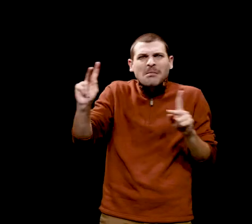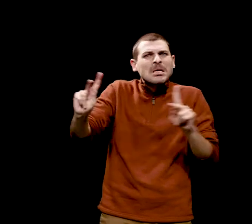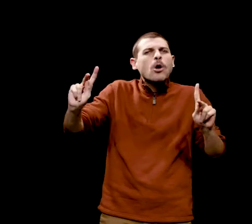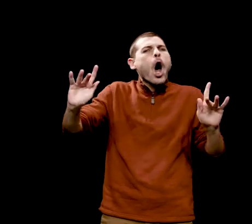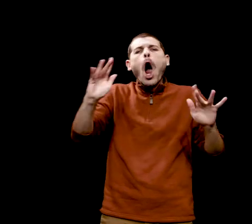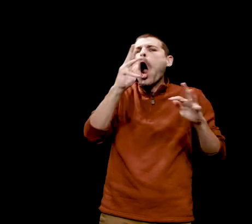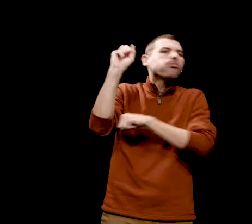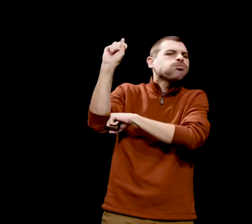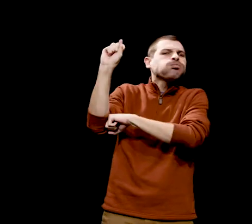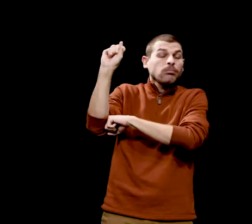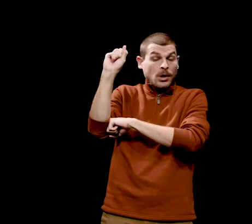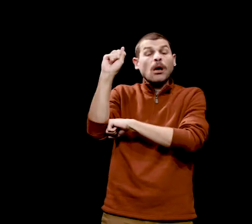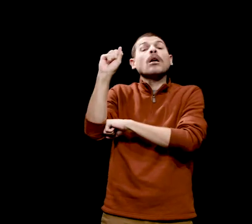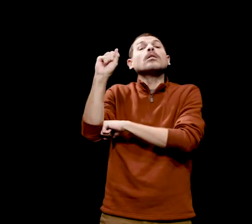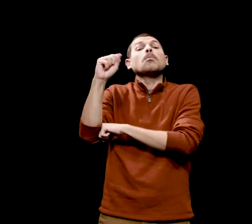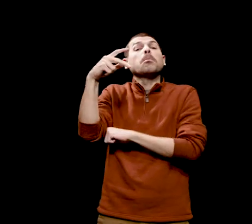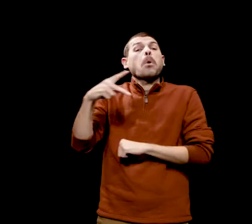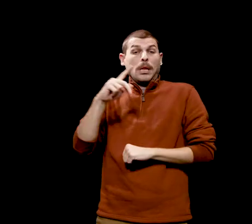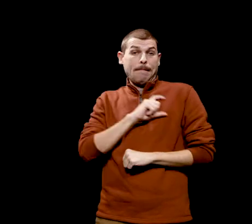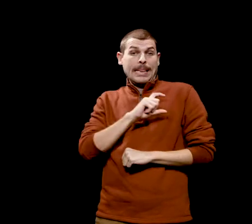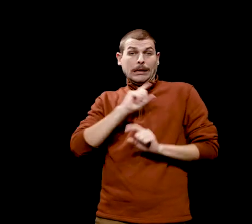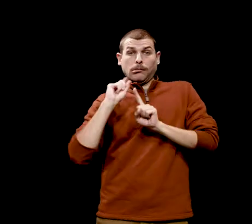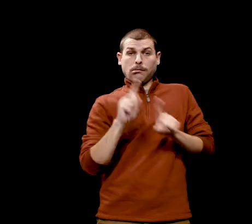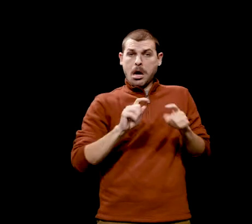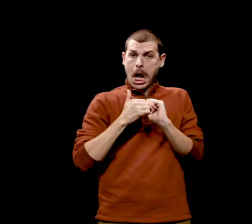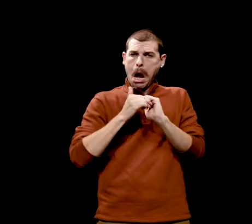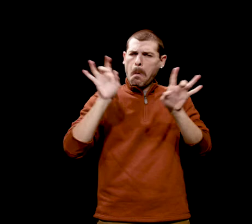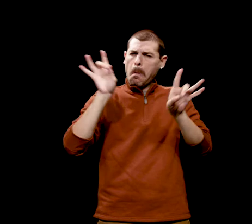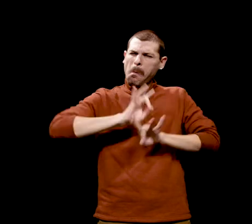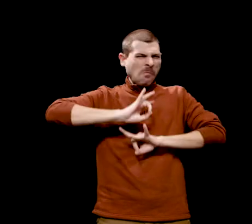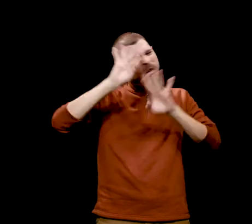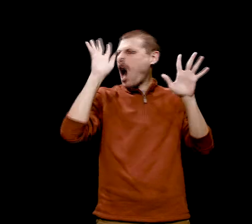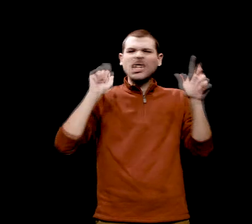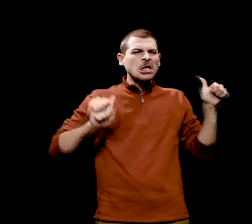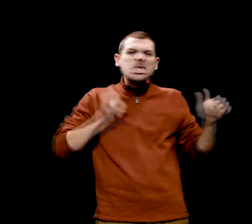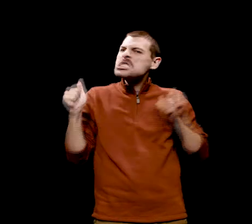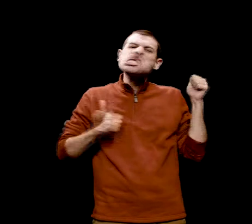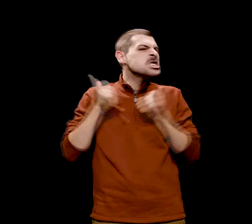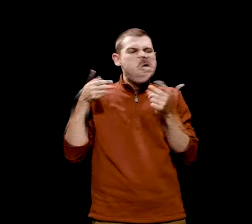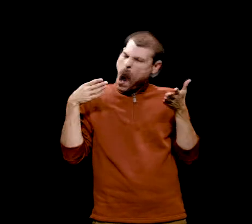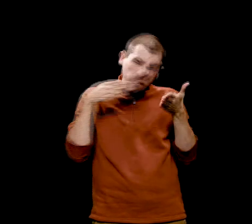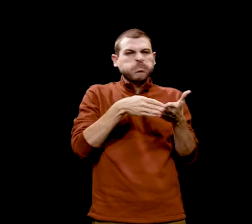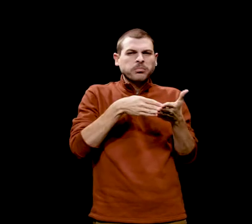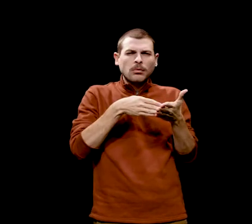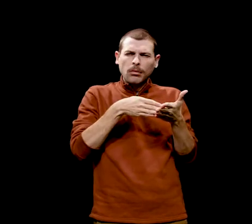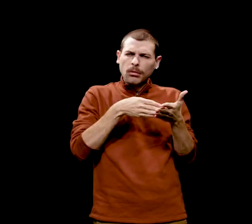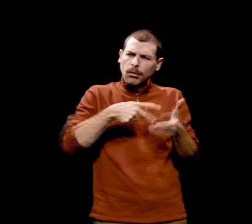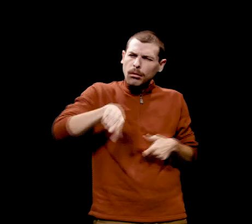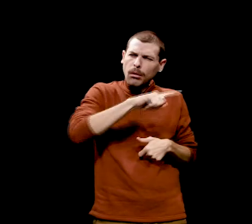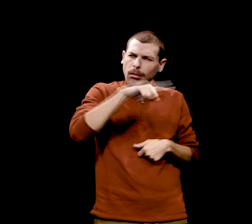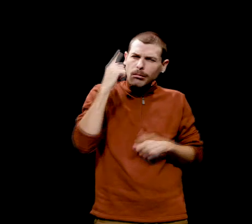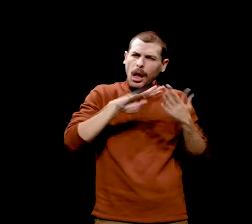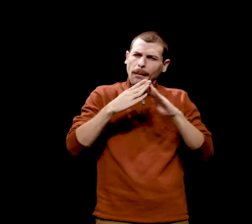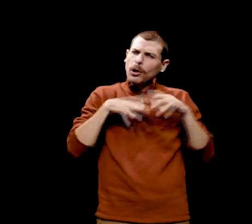Police Bureau responded with escalated violence against our city's grieving Black community. Portland is in desperate need of